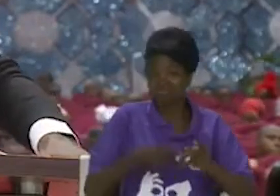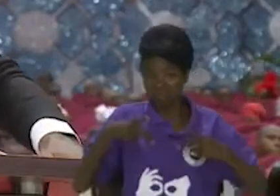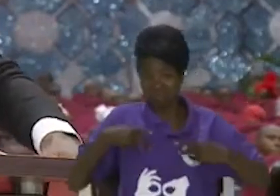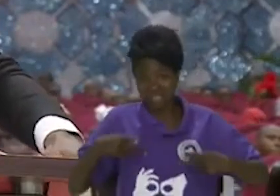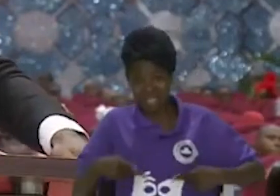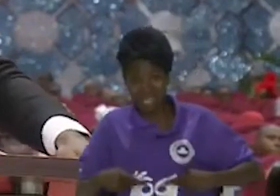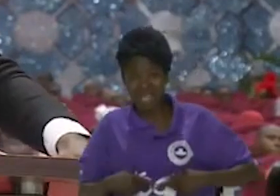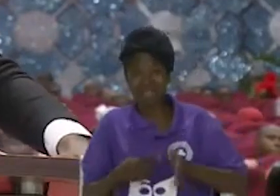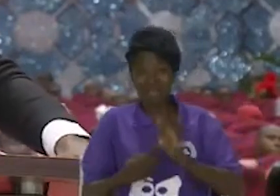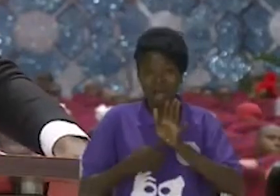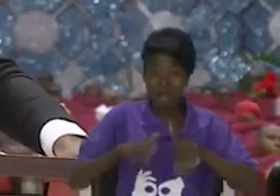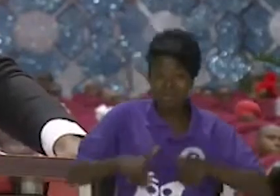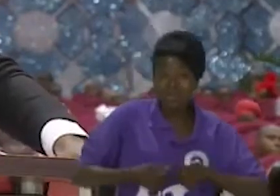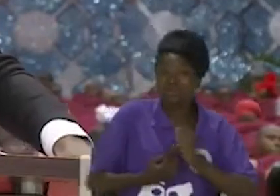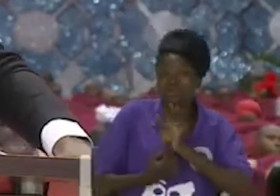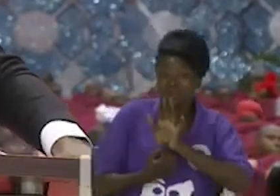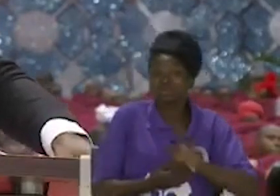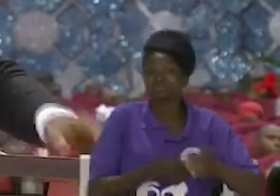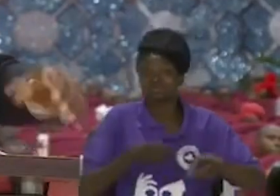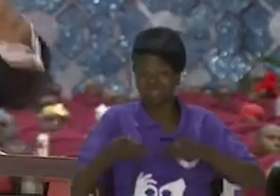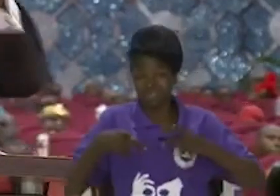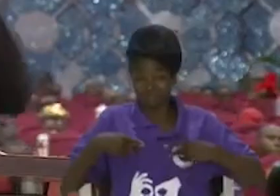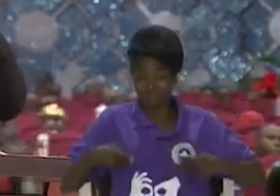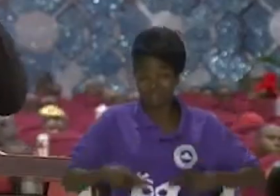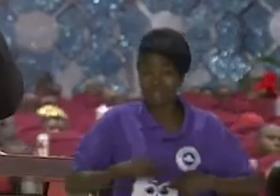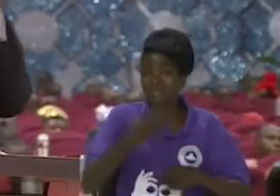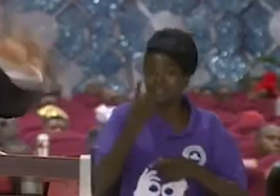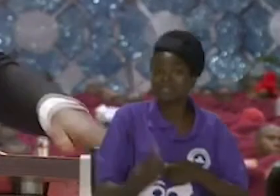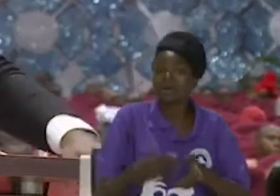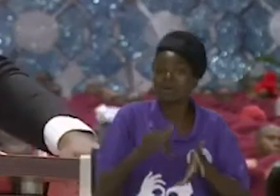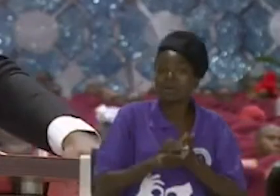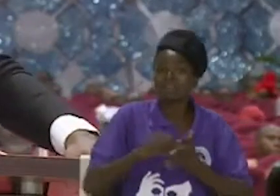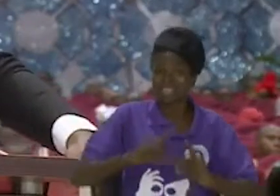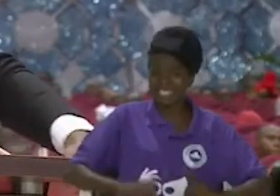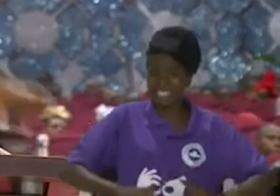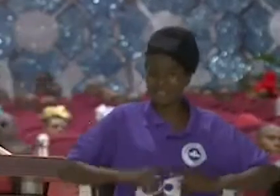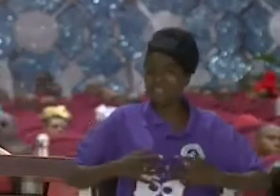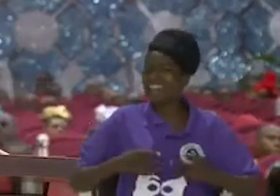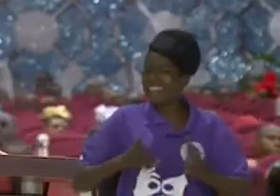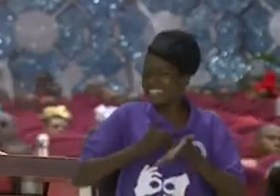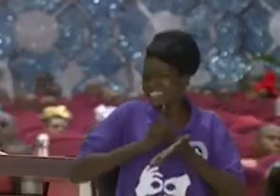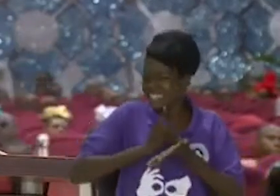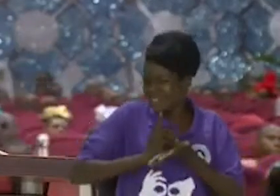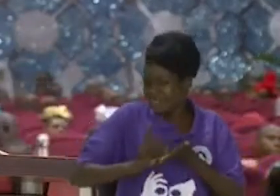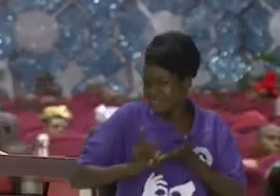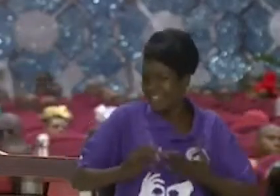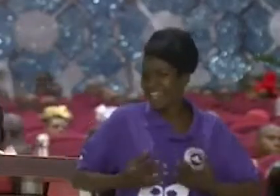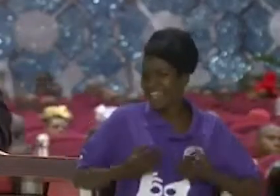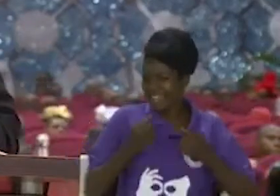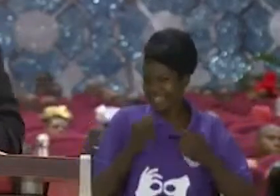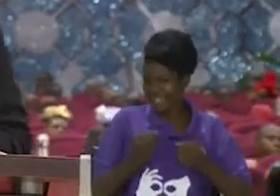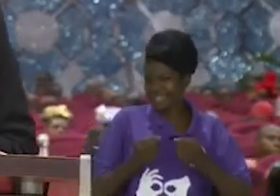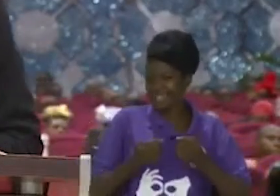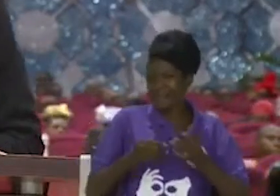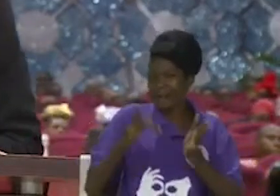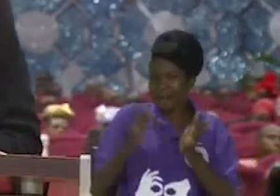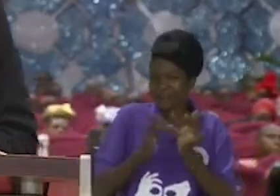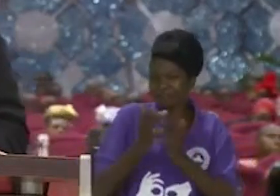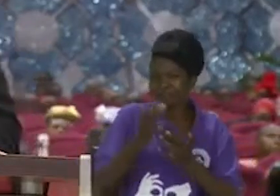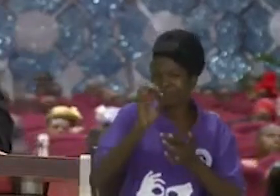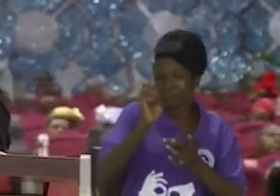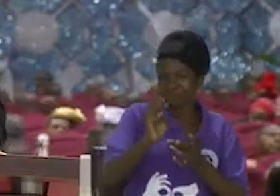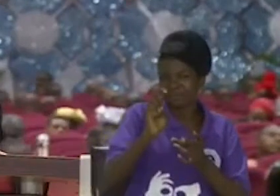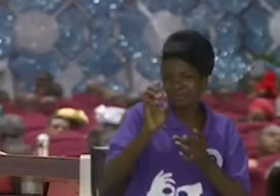The one that exercises dominion physically is the one that lives in divine health. Exodus chapter 15, verse 26. Exodus